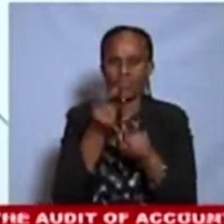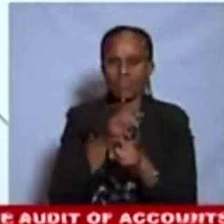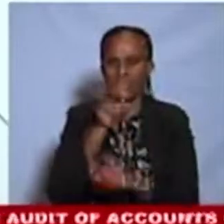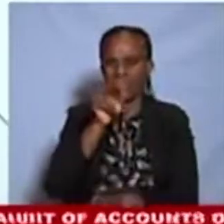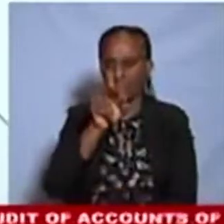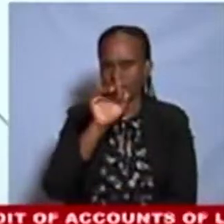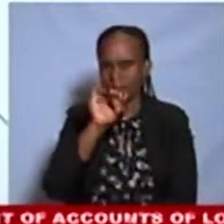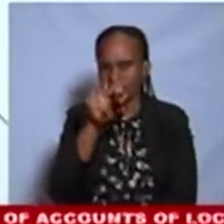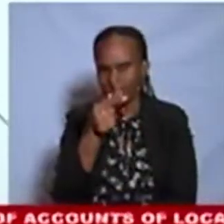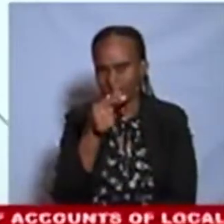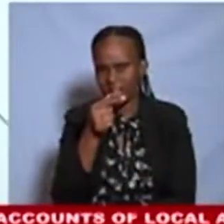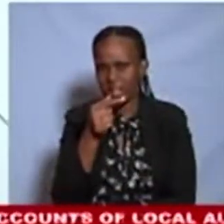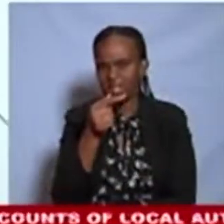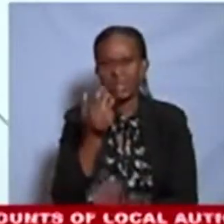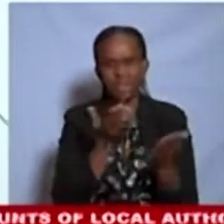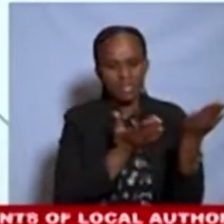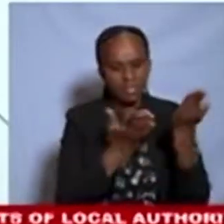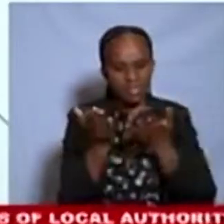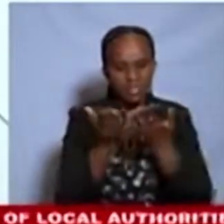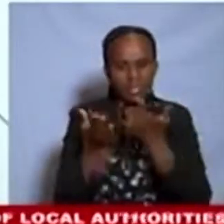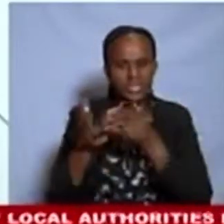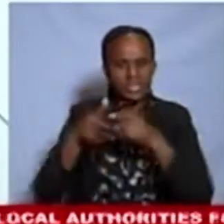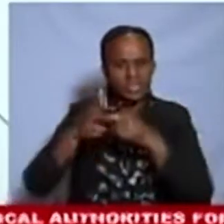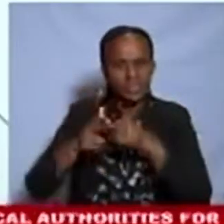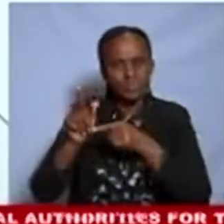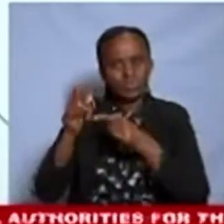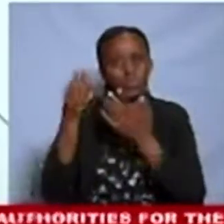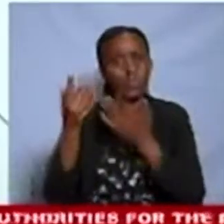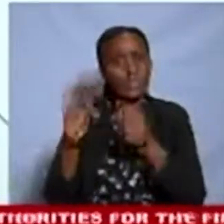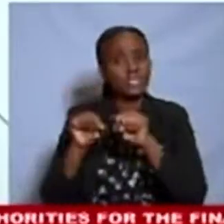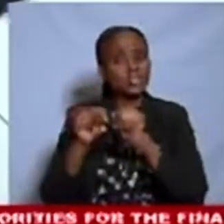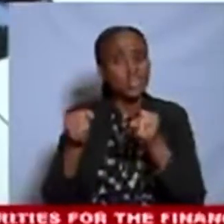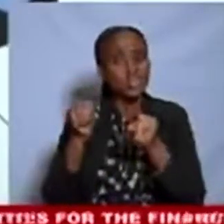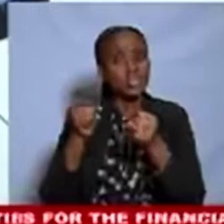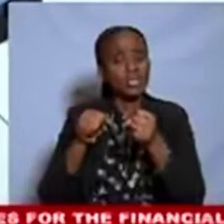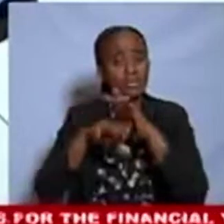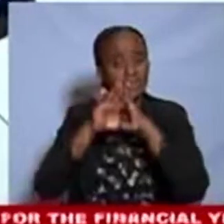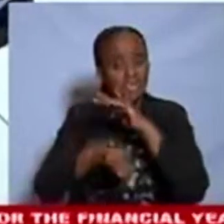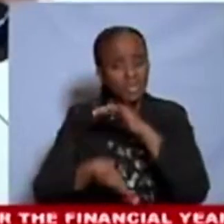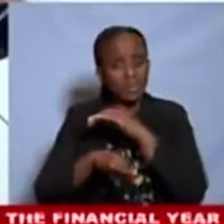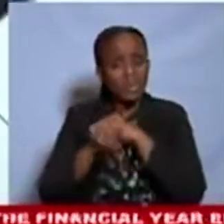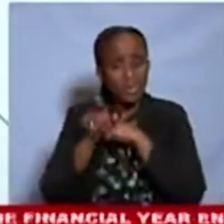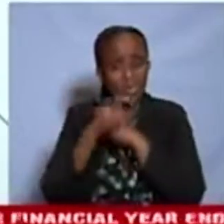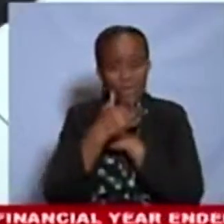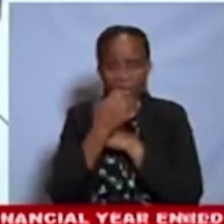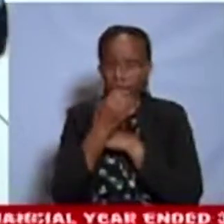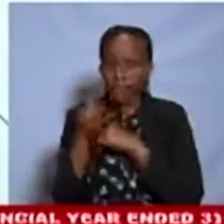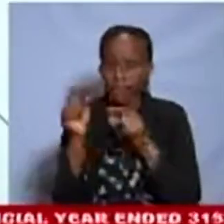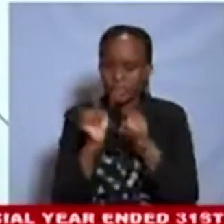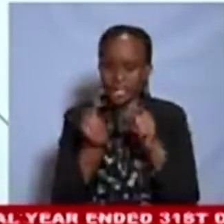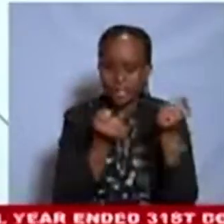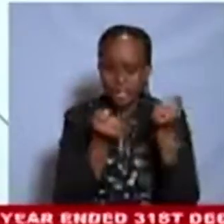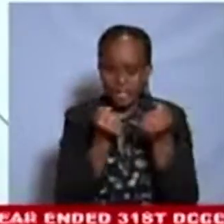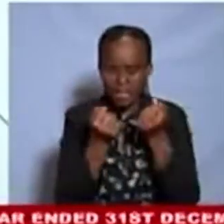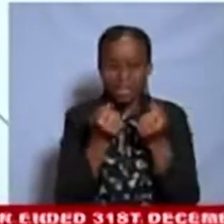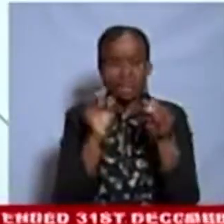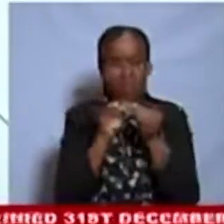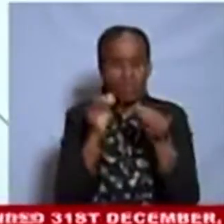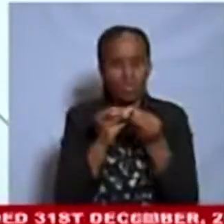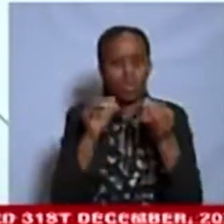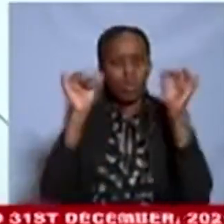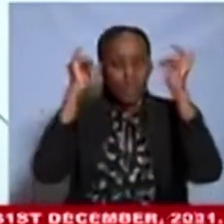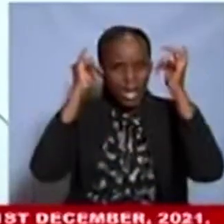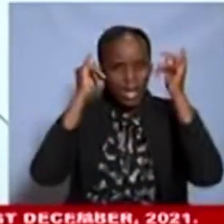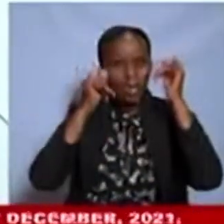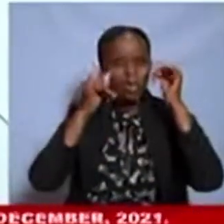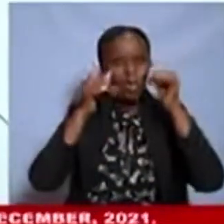you save for its maintenance? You wait for it to break down. You have an equipment, because even a cow, for you to give you more milk, you must feed